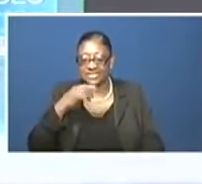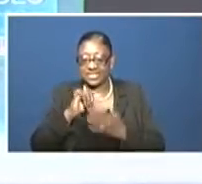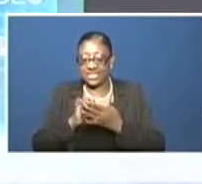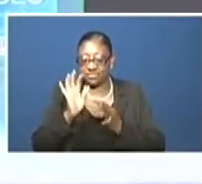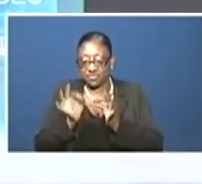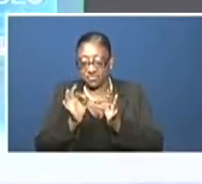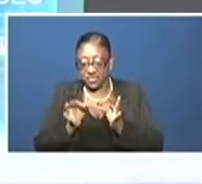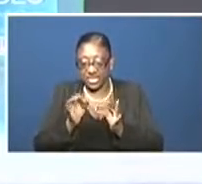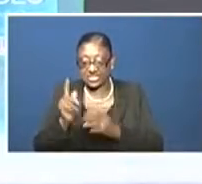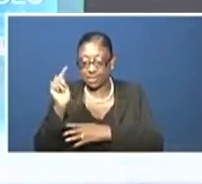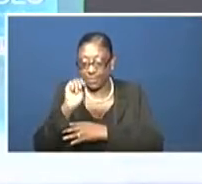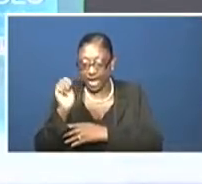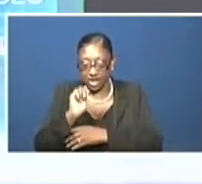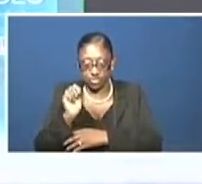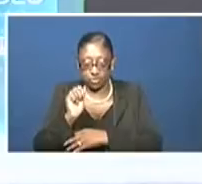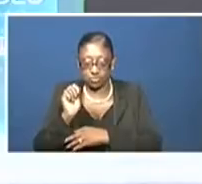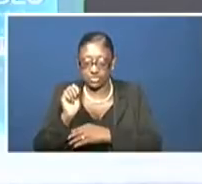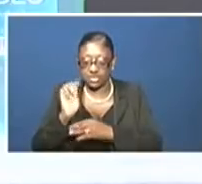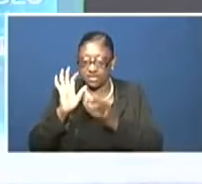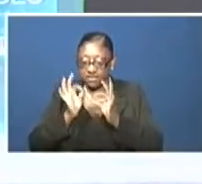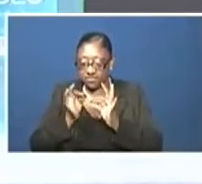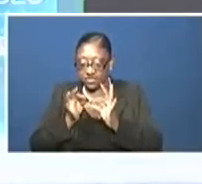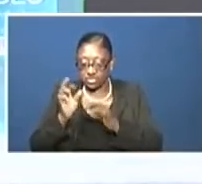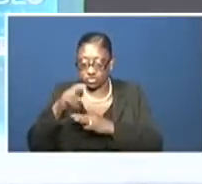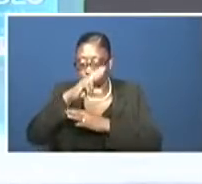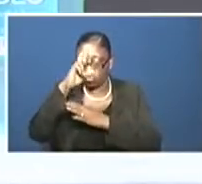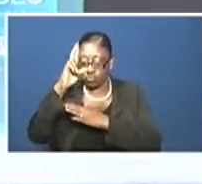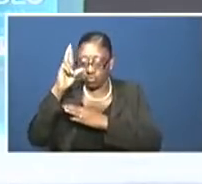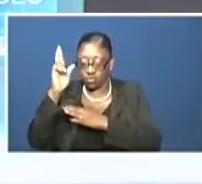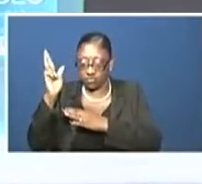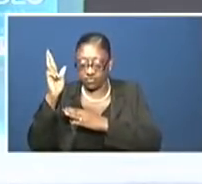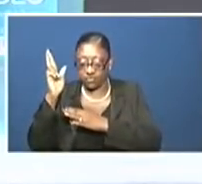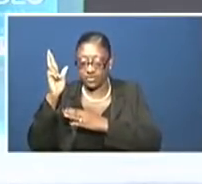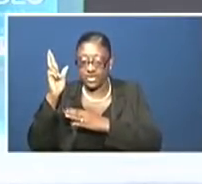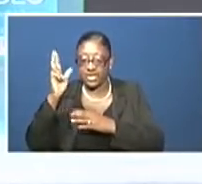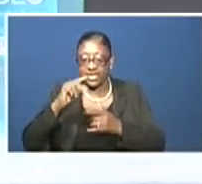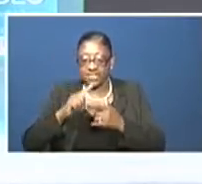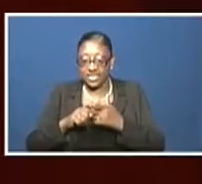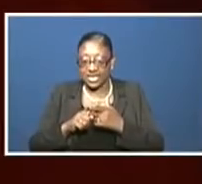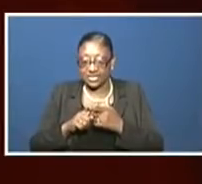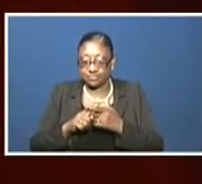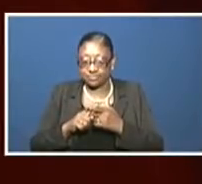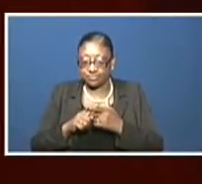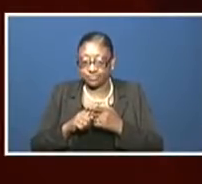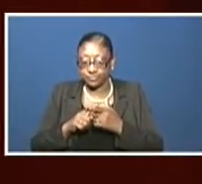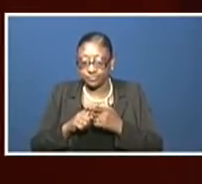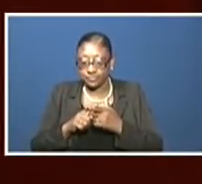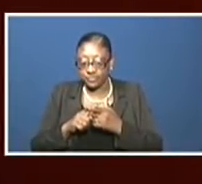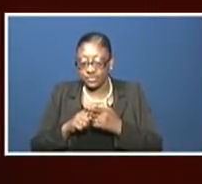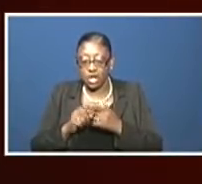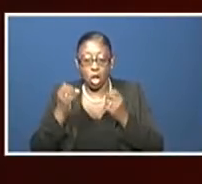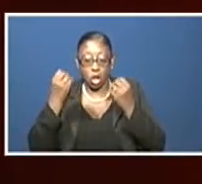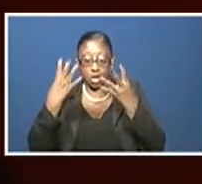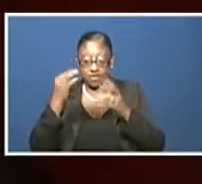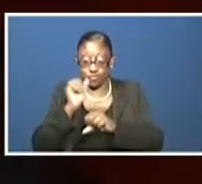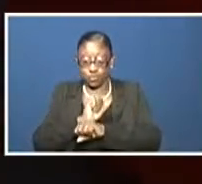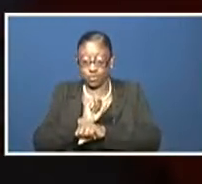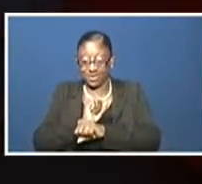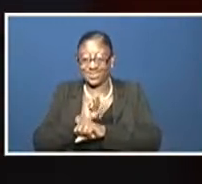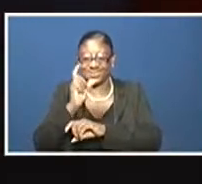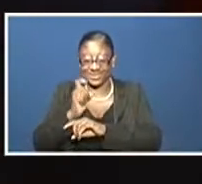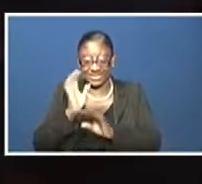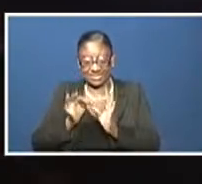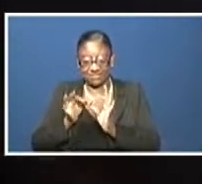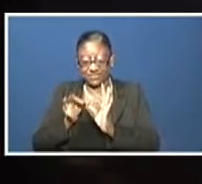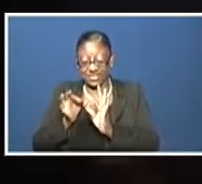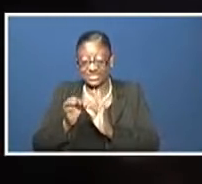redo the bathroom roof. The Philip A. Burrows roof also needs redoing. So there's a lot of work that needs to happen. At